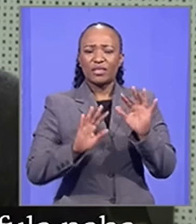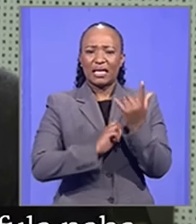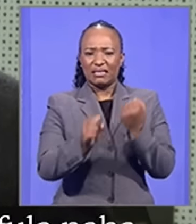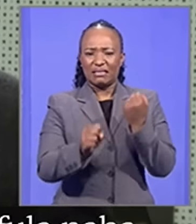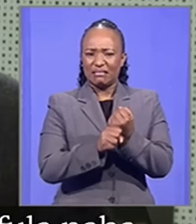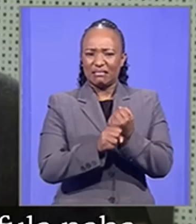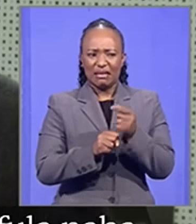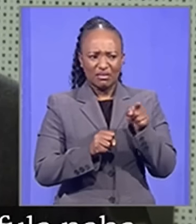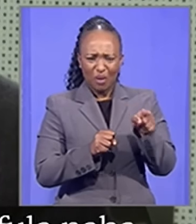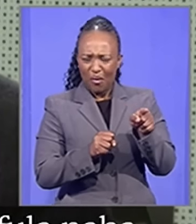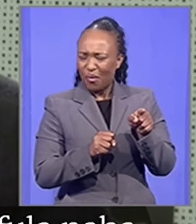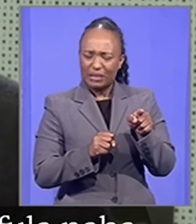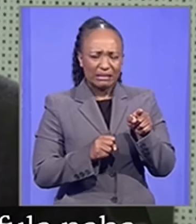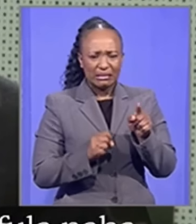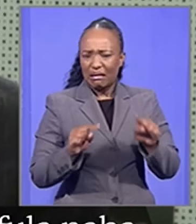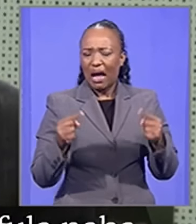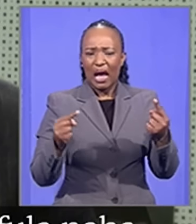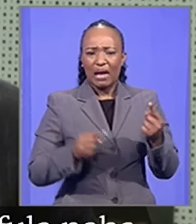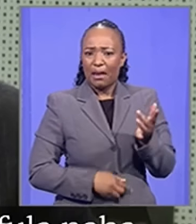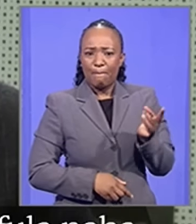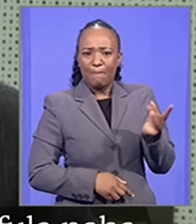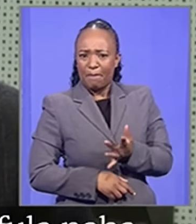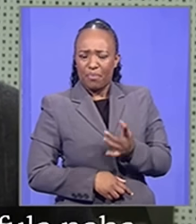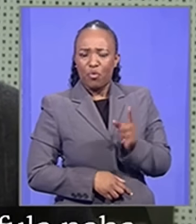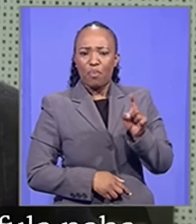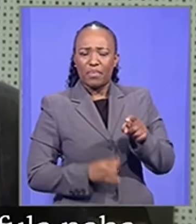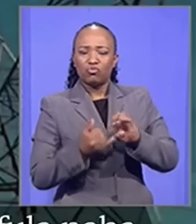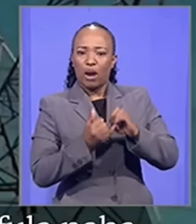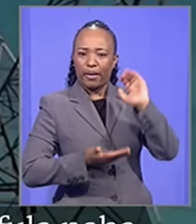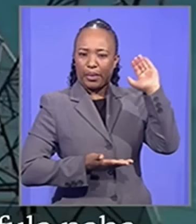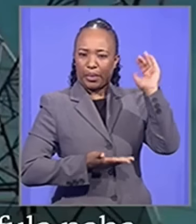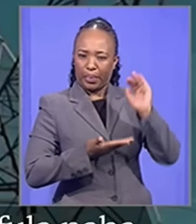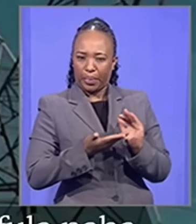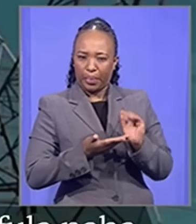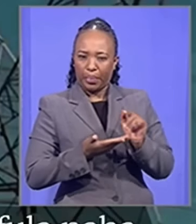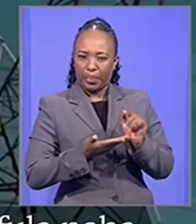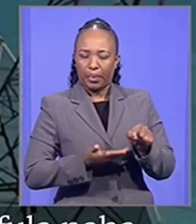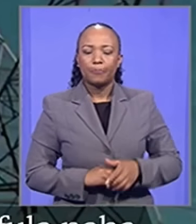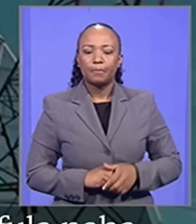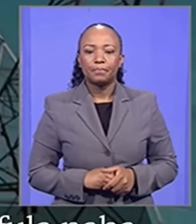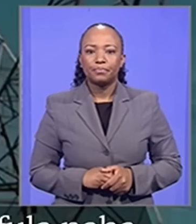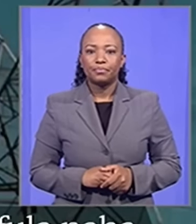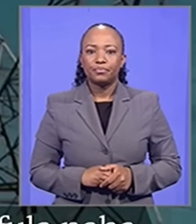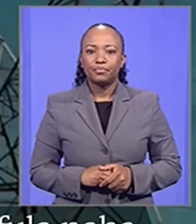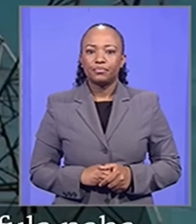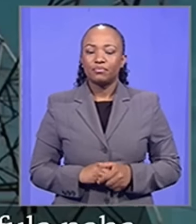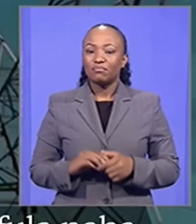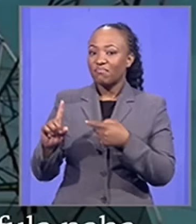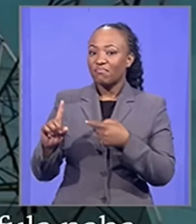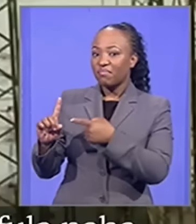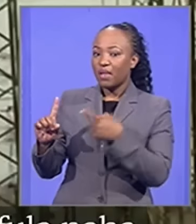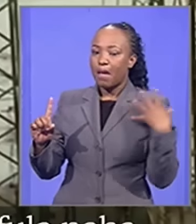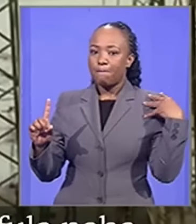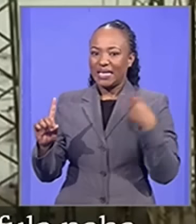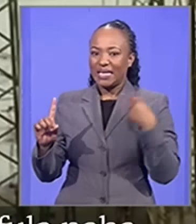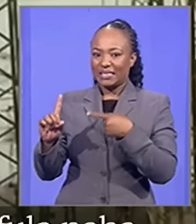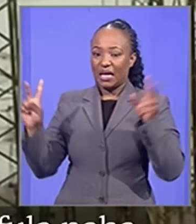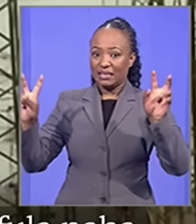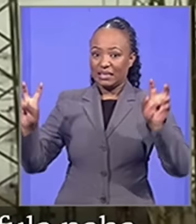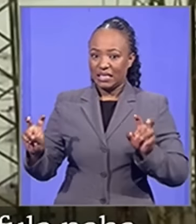unsustainable. That situation is untenable. We have to arrest that situation. Letona la motlakase le ngongorehiswa